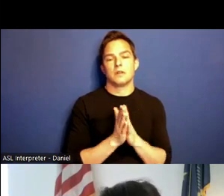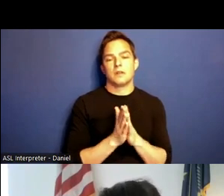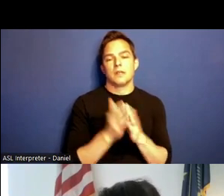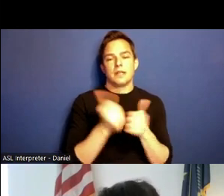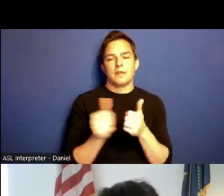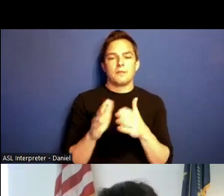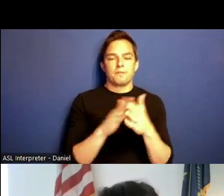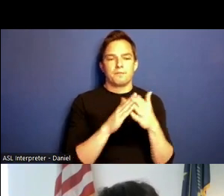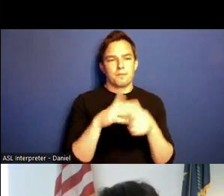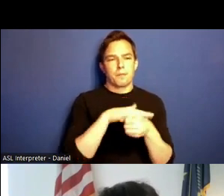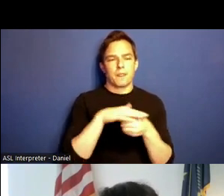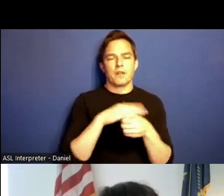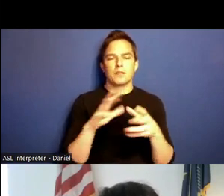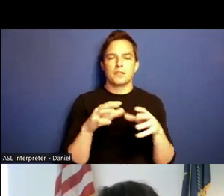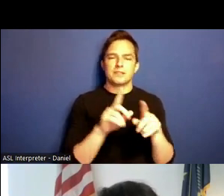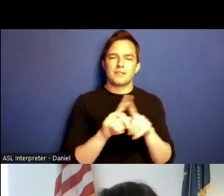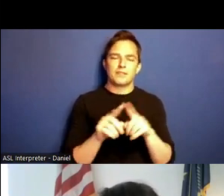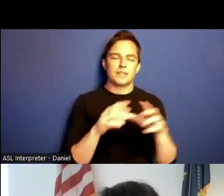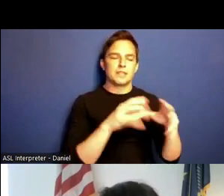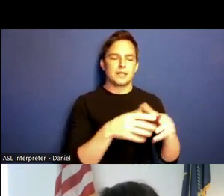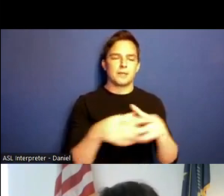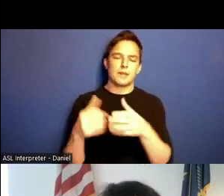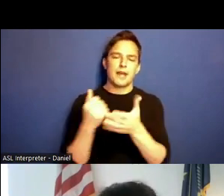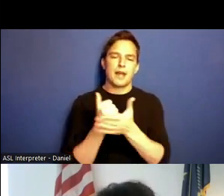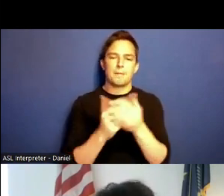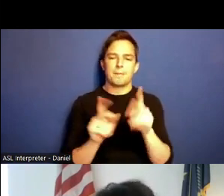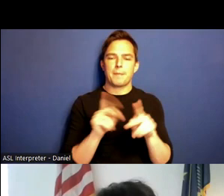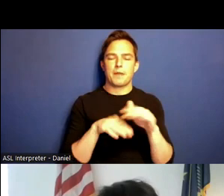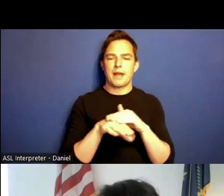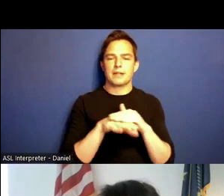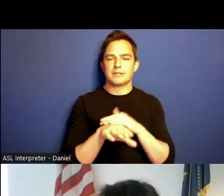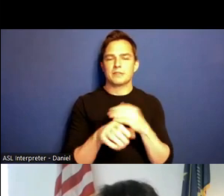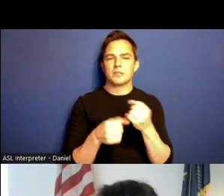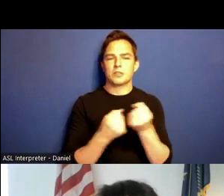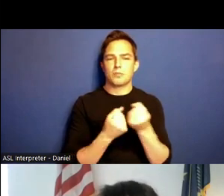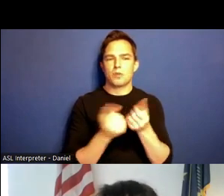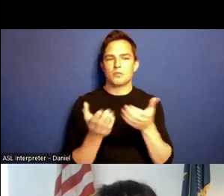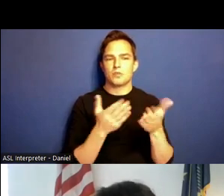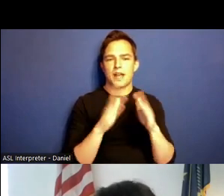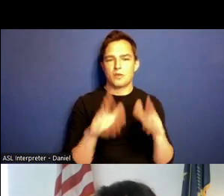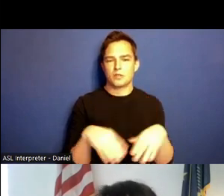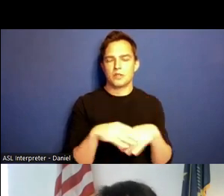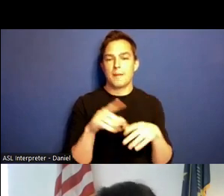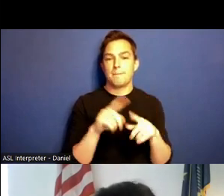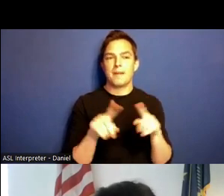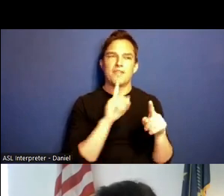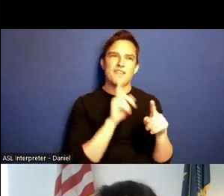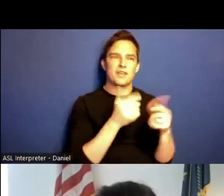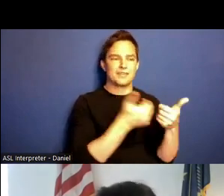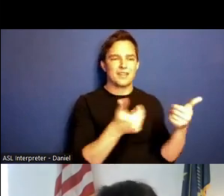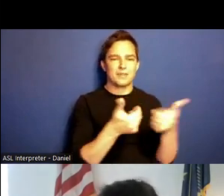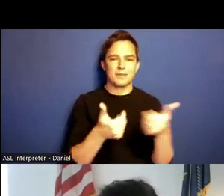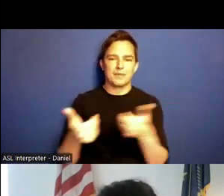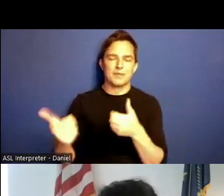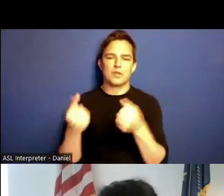of entities and programs that help people access supportive housing services, but those systems are so siloed, they're confusing. There's so